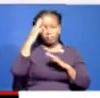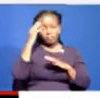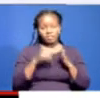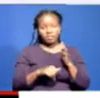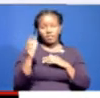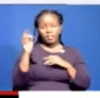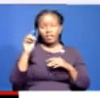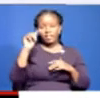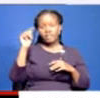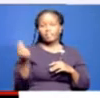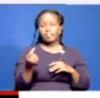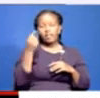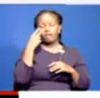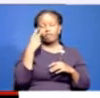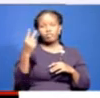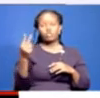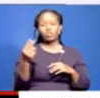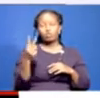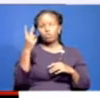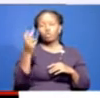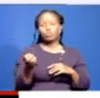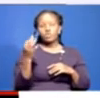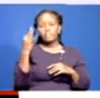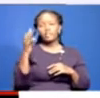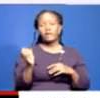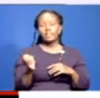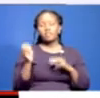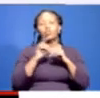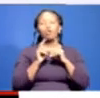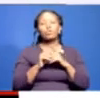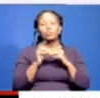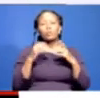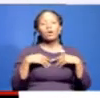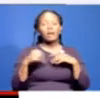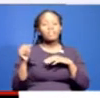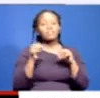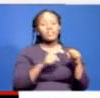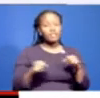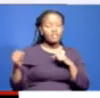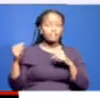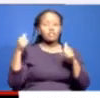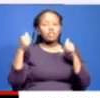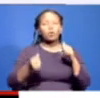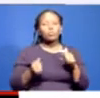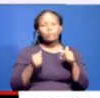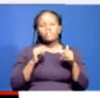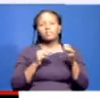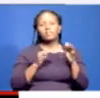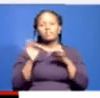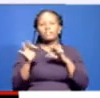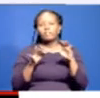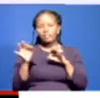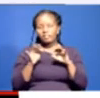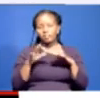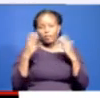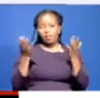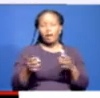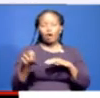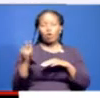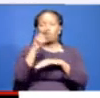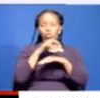2030 and provides a national spatial structure that defines how national space is utilized